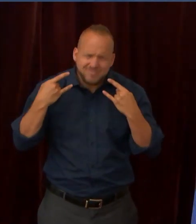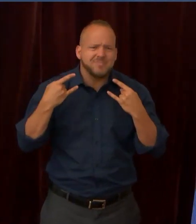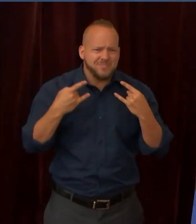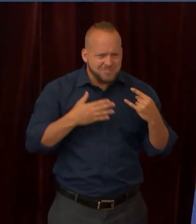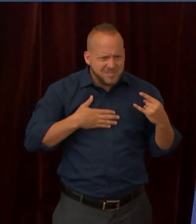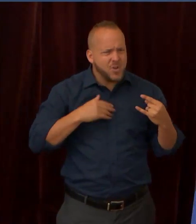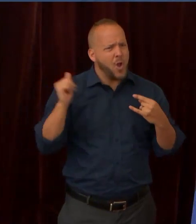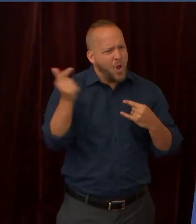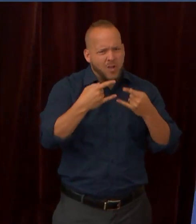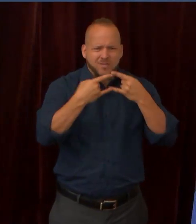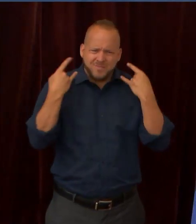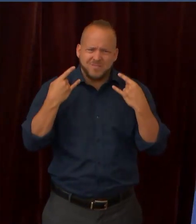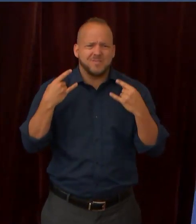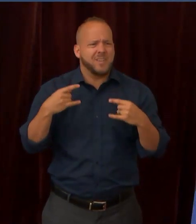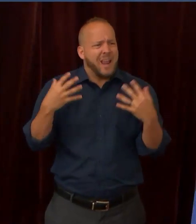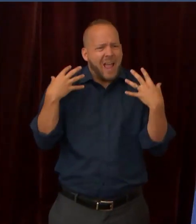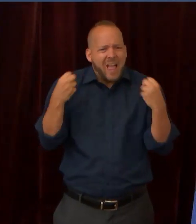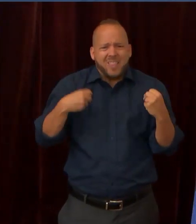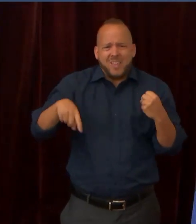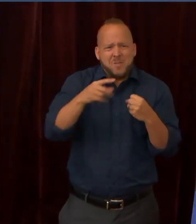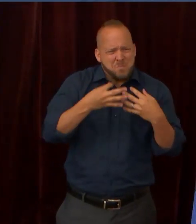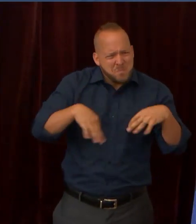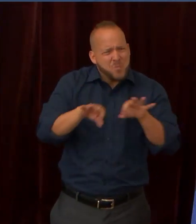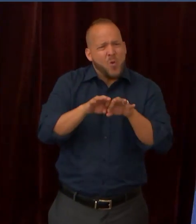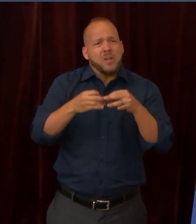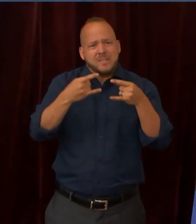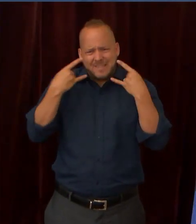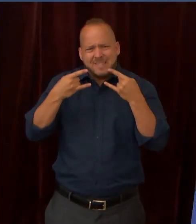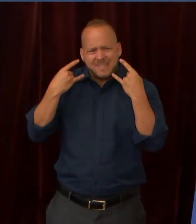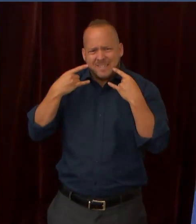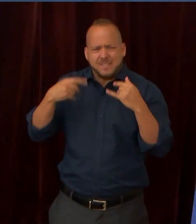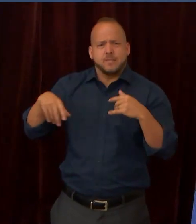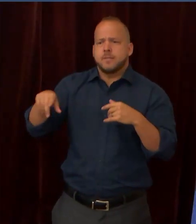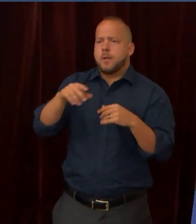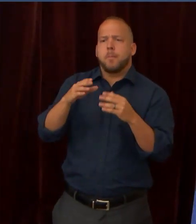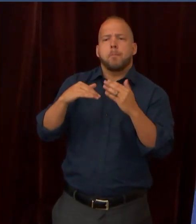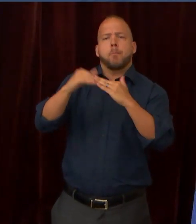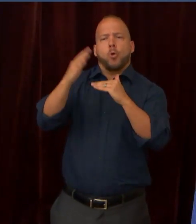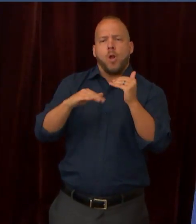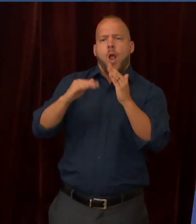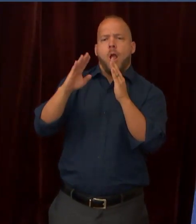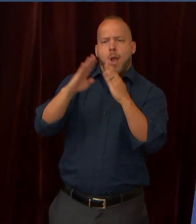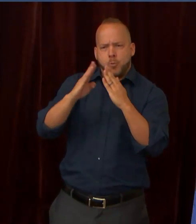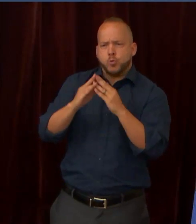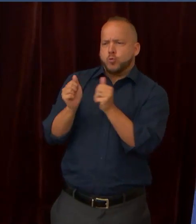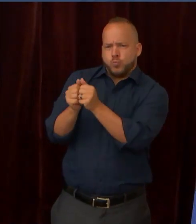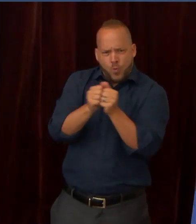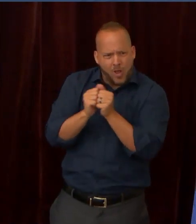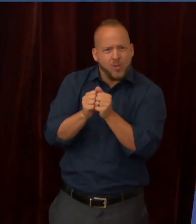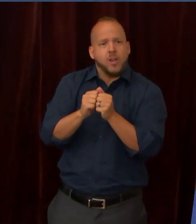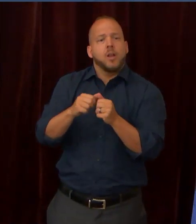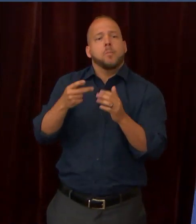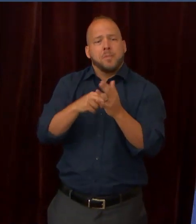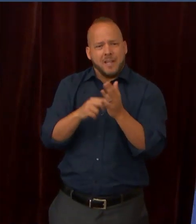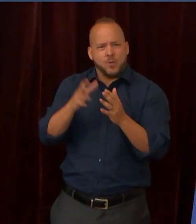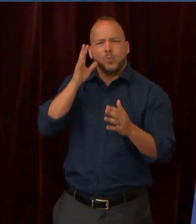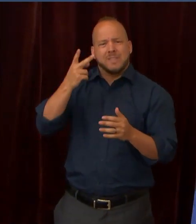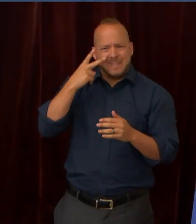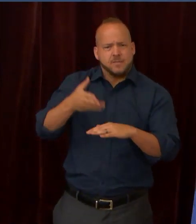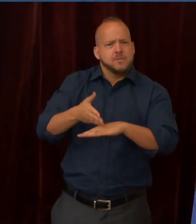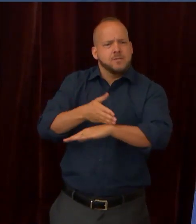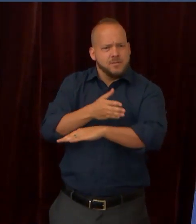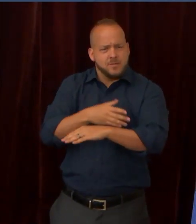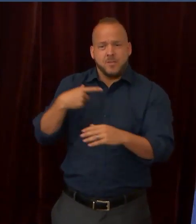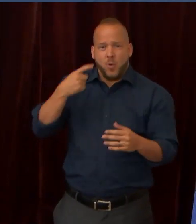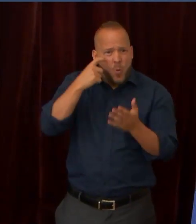our communities. And I'm seeing it all over the state by the millions. And I think we ought to be proud of ourselves